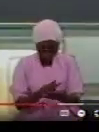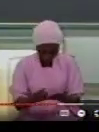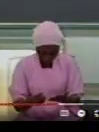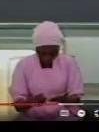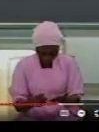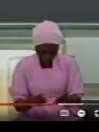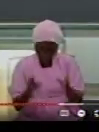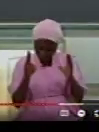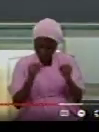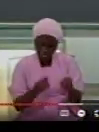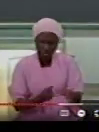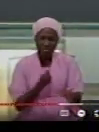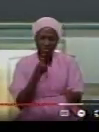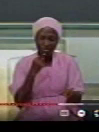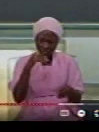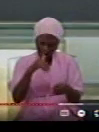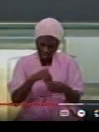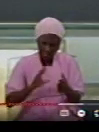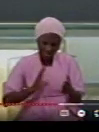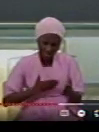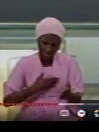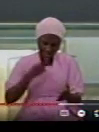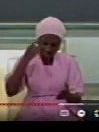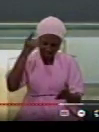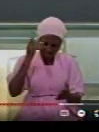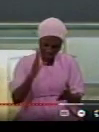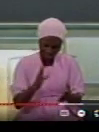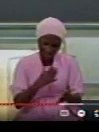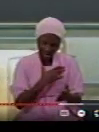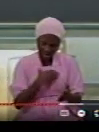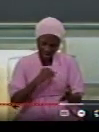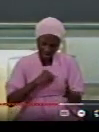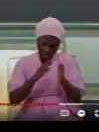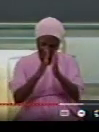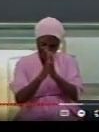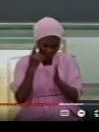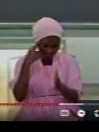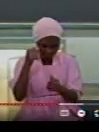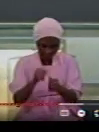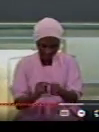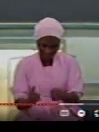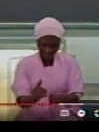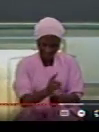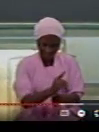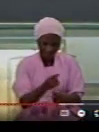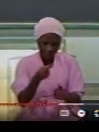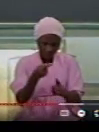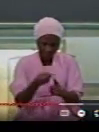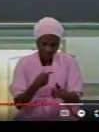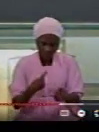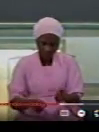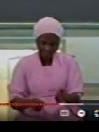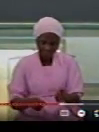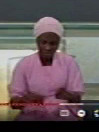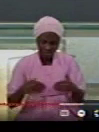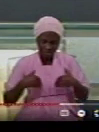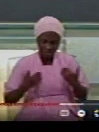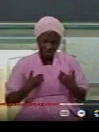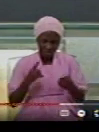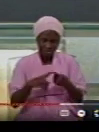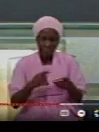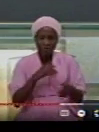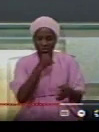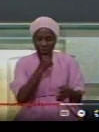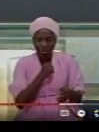no disappointment in our God. And I pray for everyone, from the youngest of us to the oldest